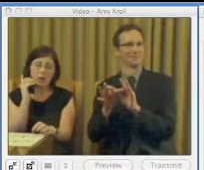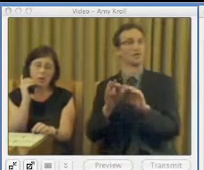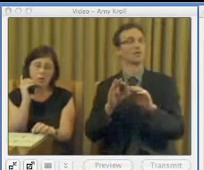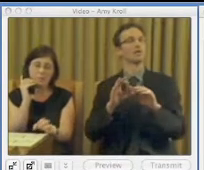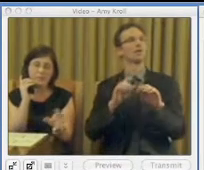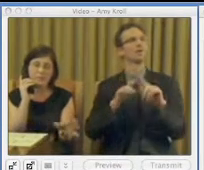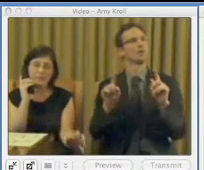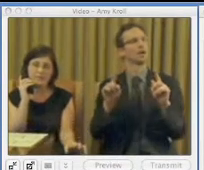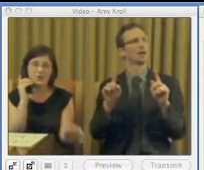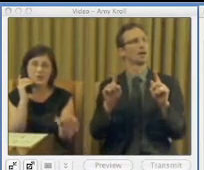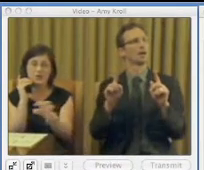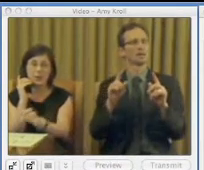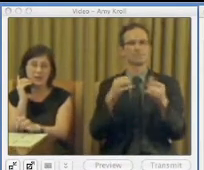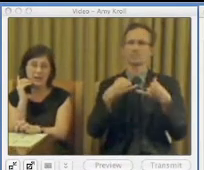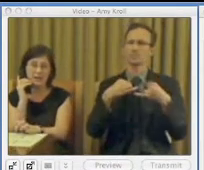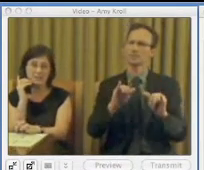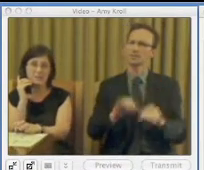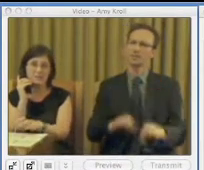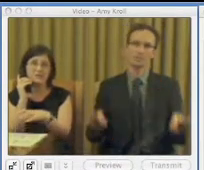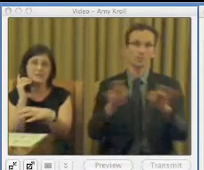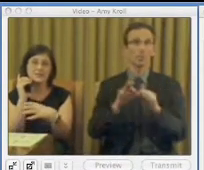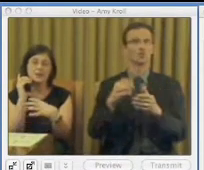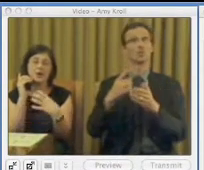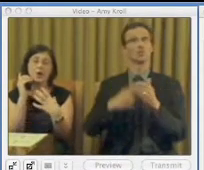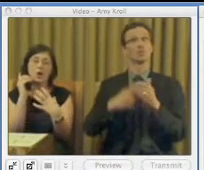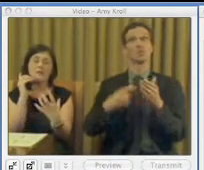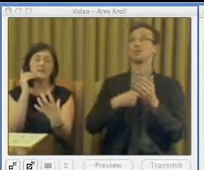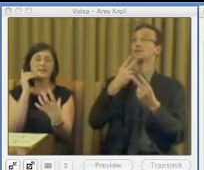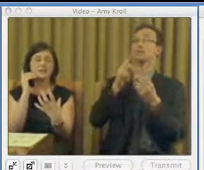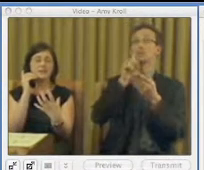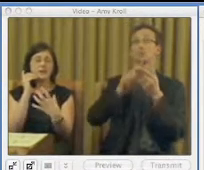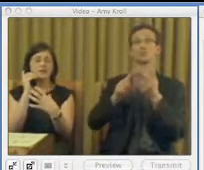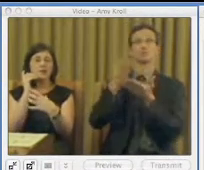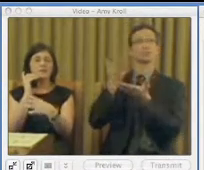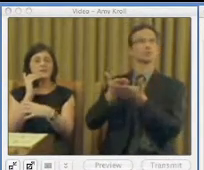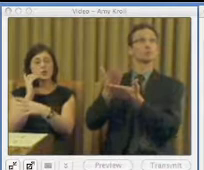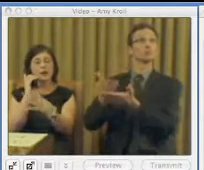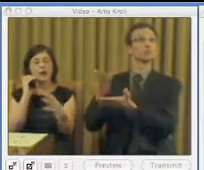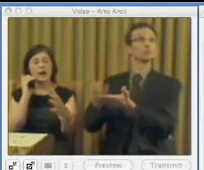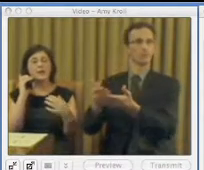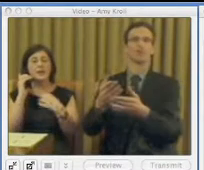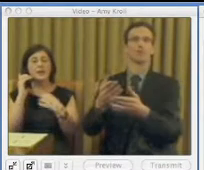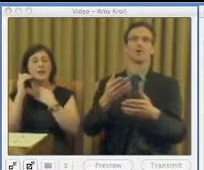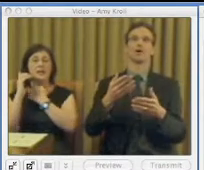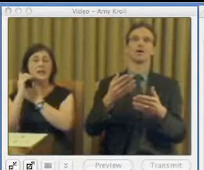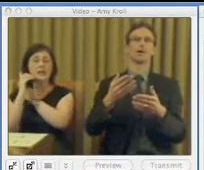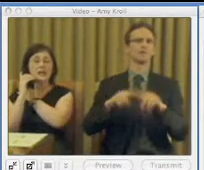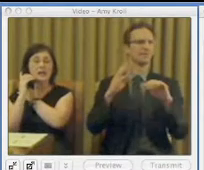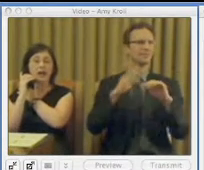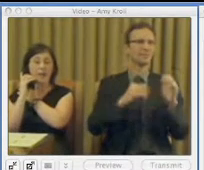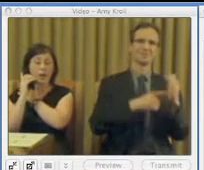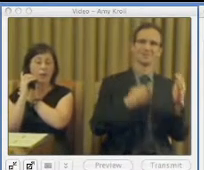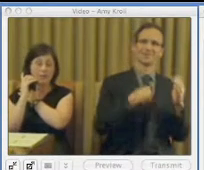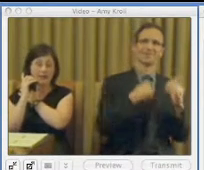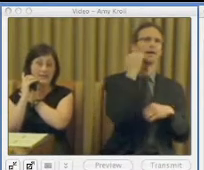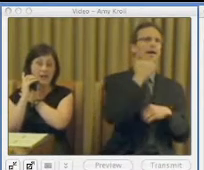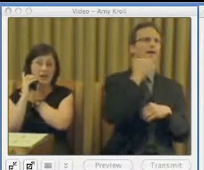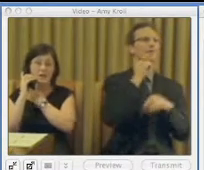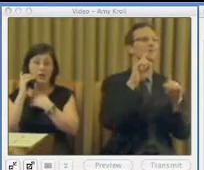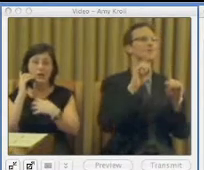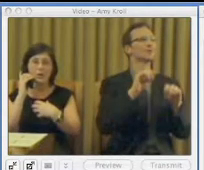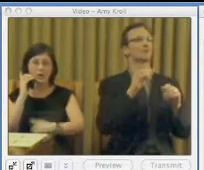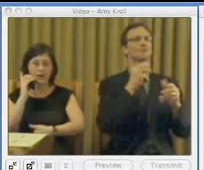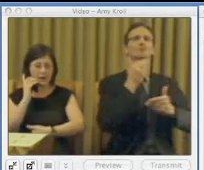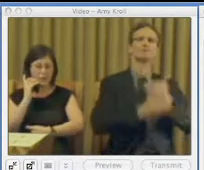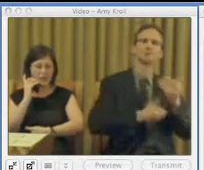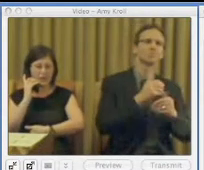But we still need more dialogue between research and practice, because often it's those of us who are out there